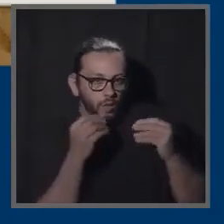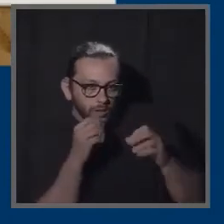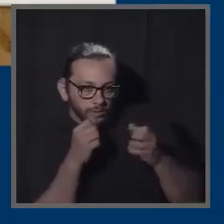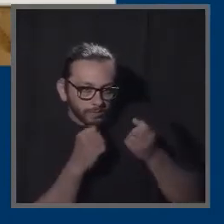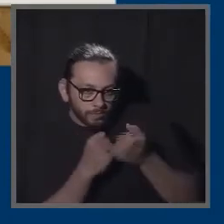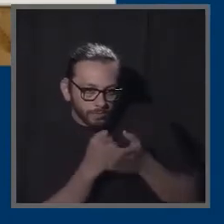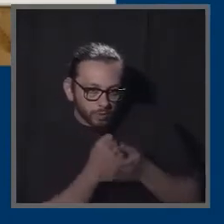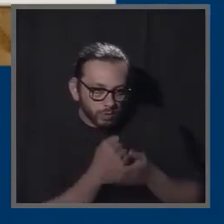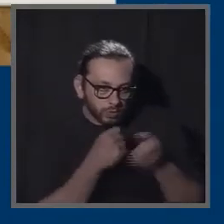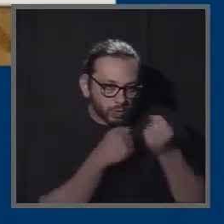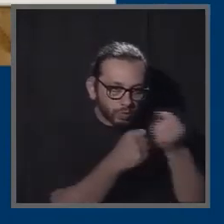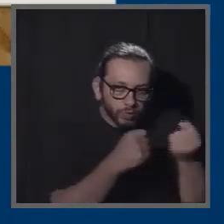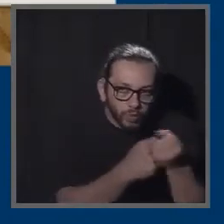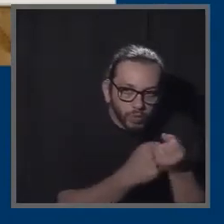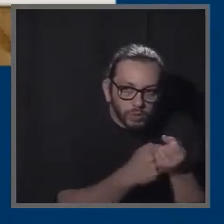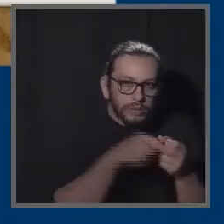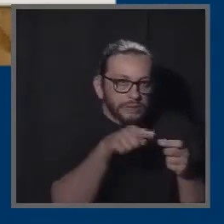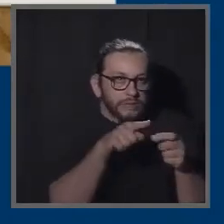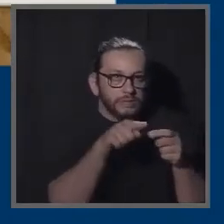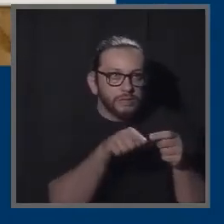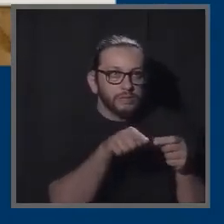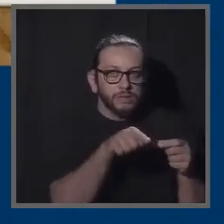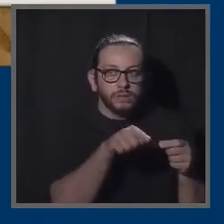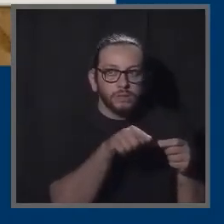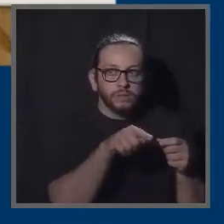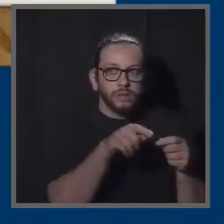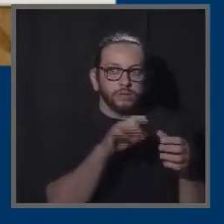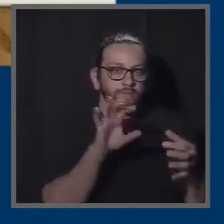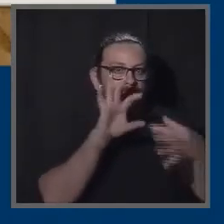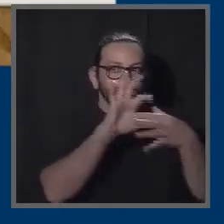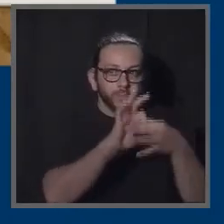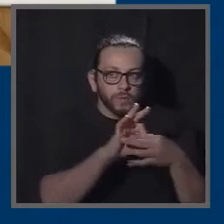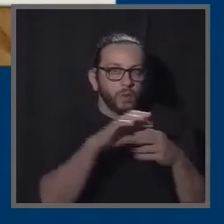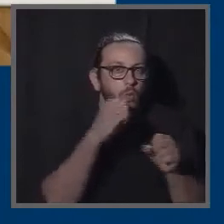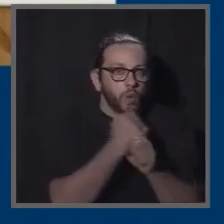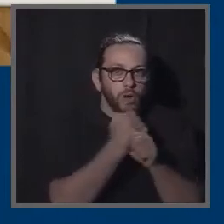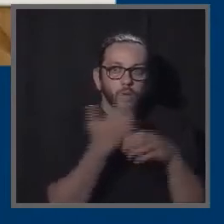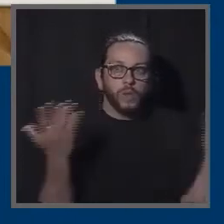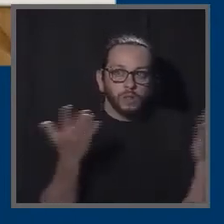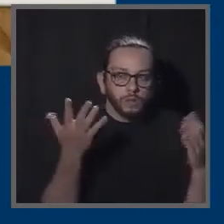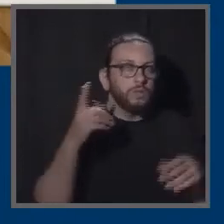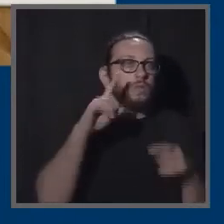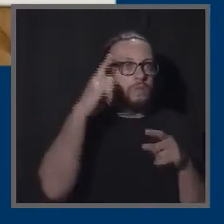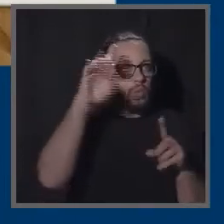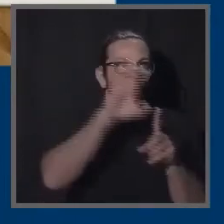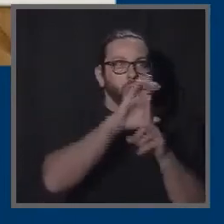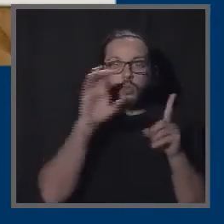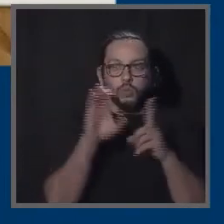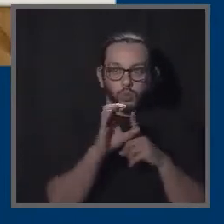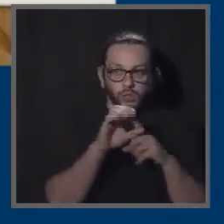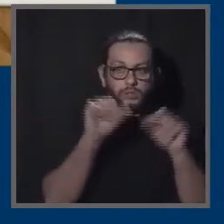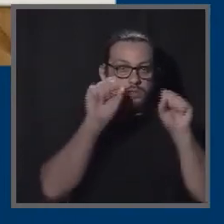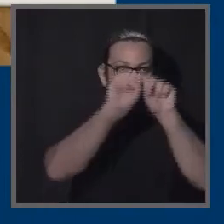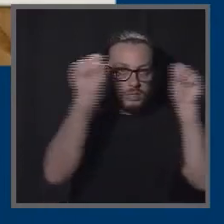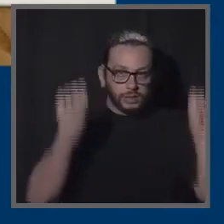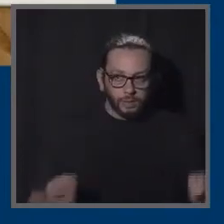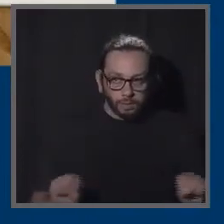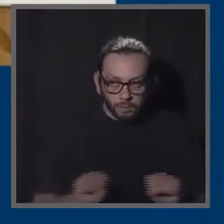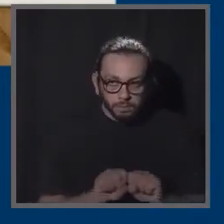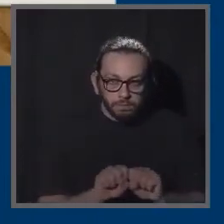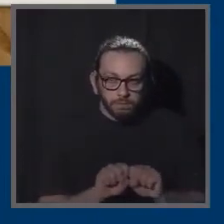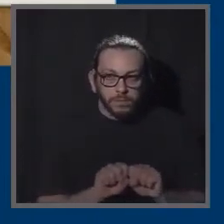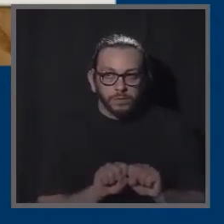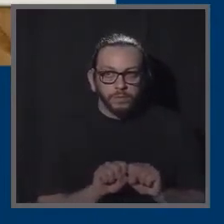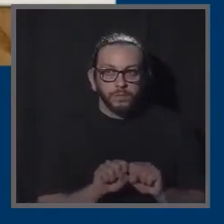these conversations about what the role is of culture within systems of care were taking